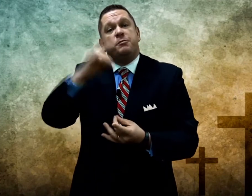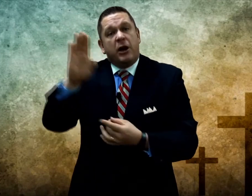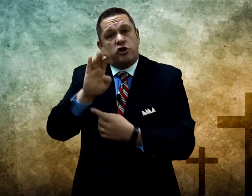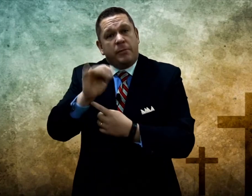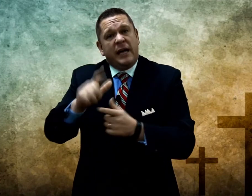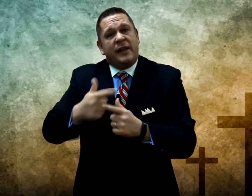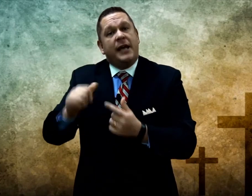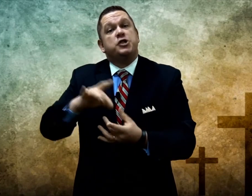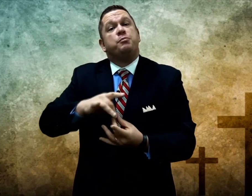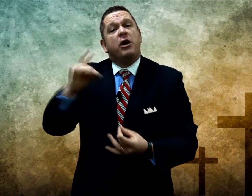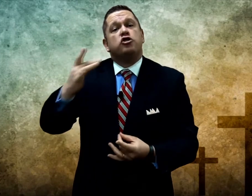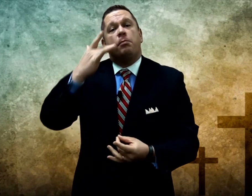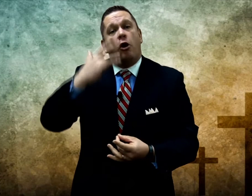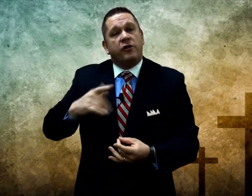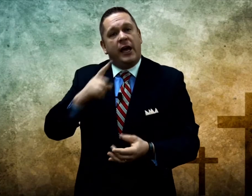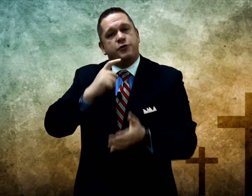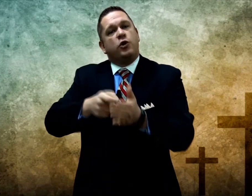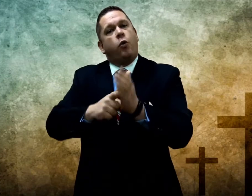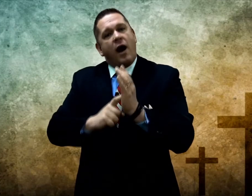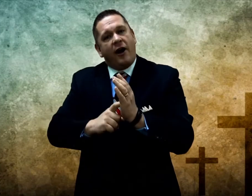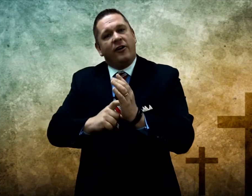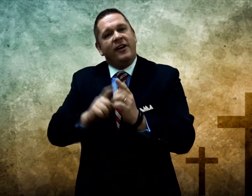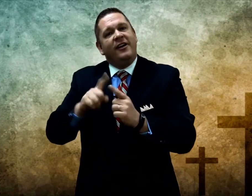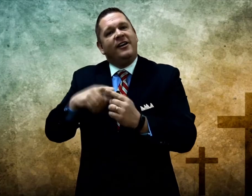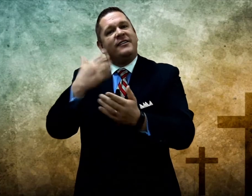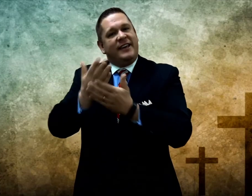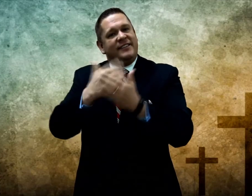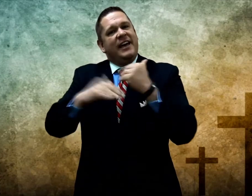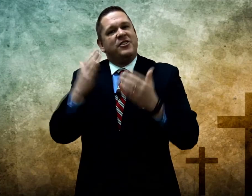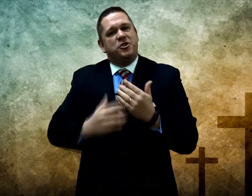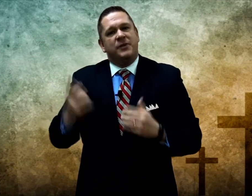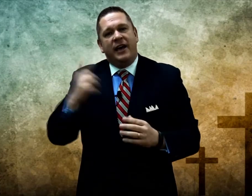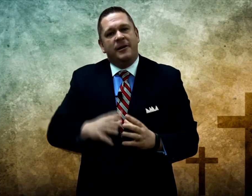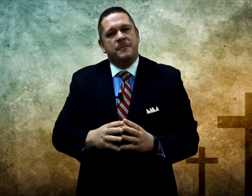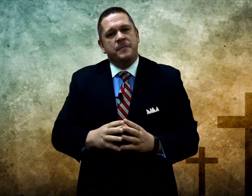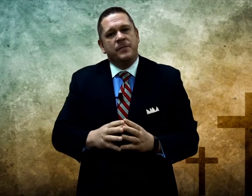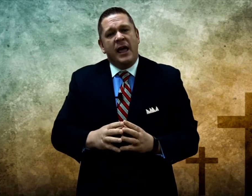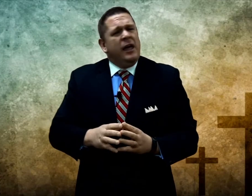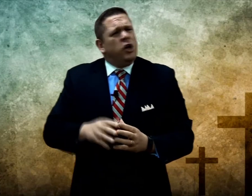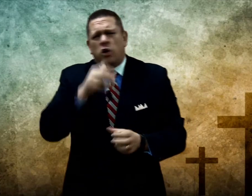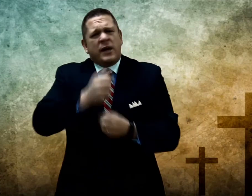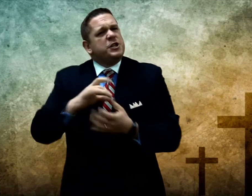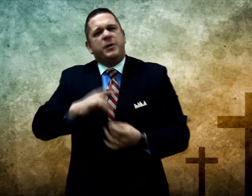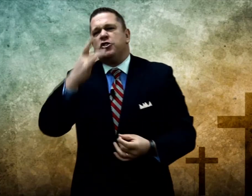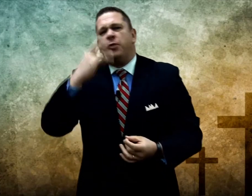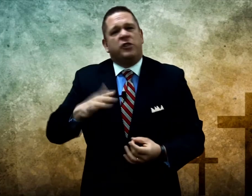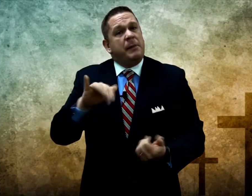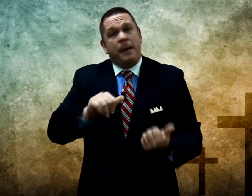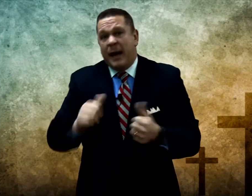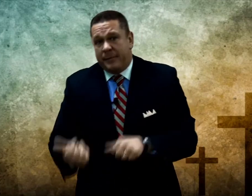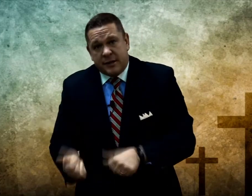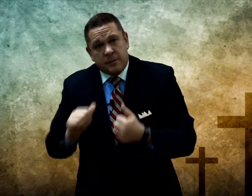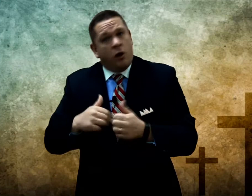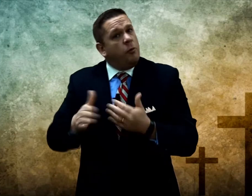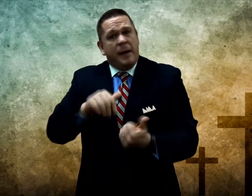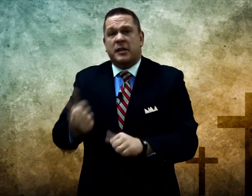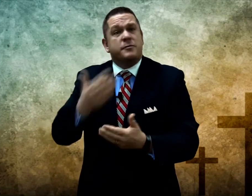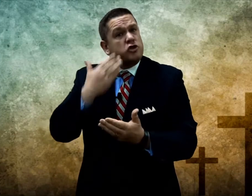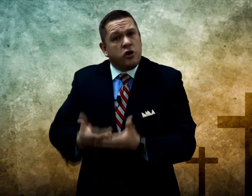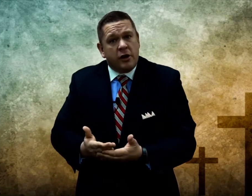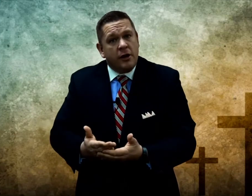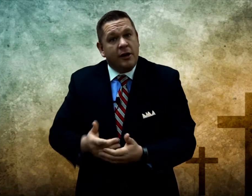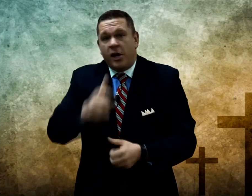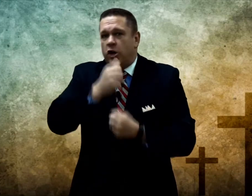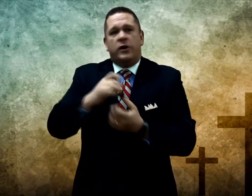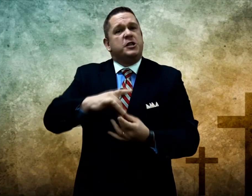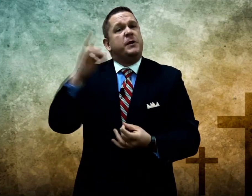is a spiritual being, then a spiritual birthday is required to get to heaven someday. You don't get a spiritual birthday by a baptism, although